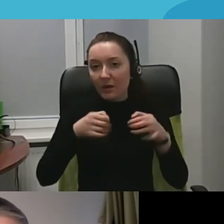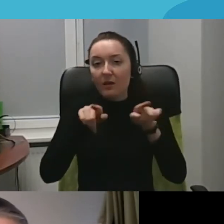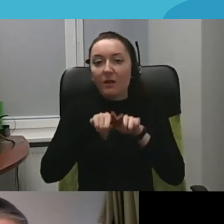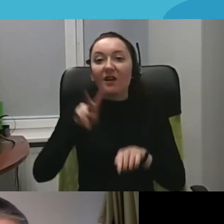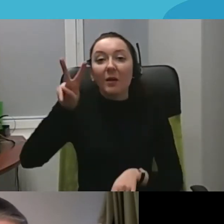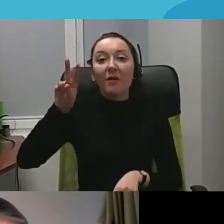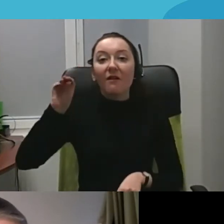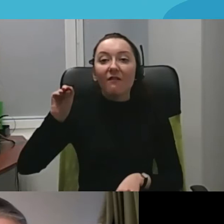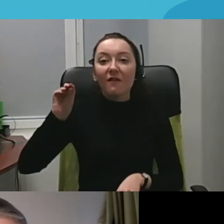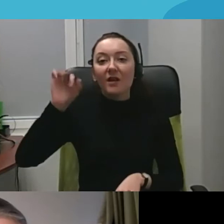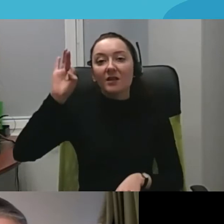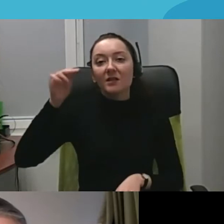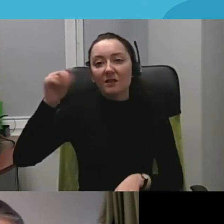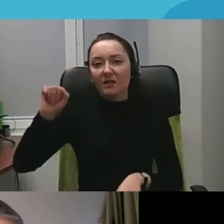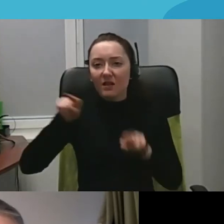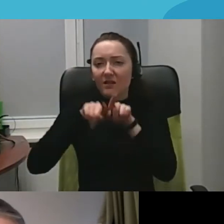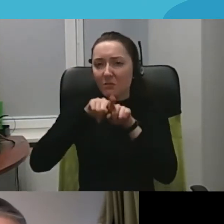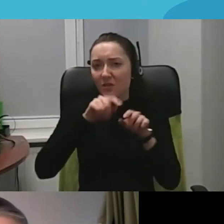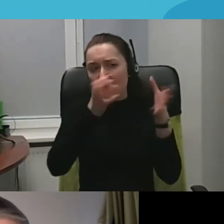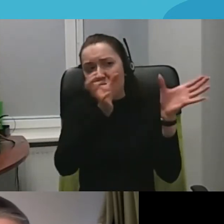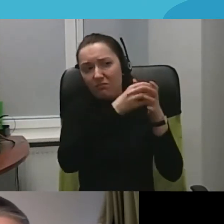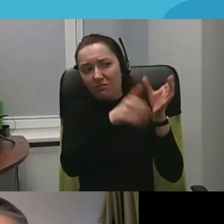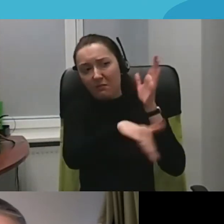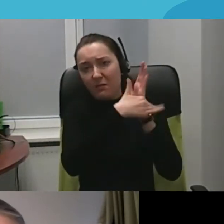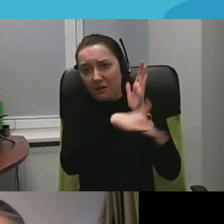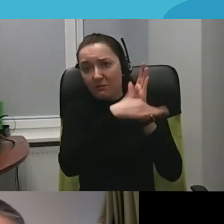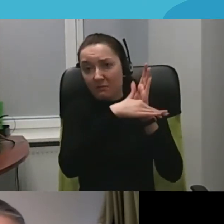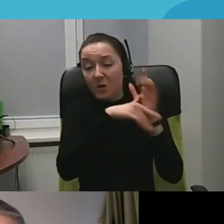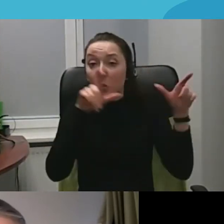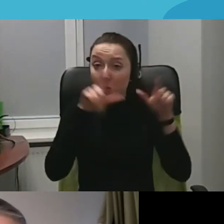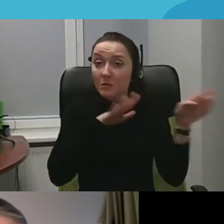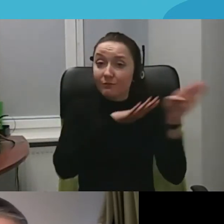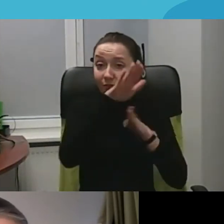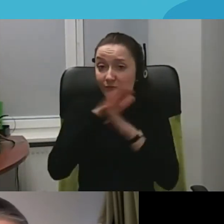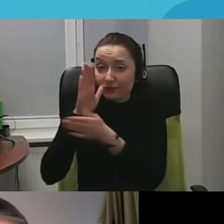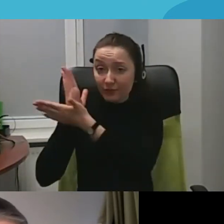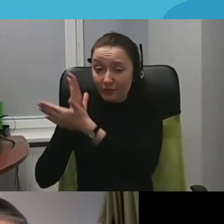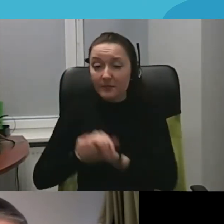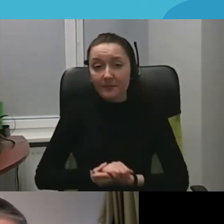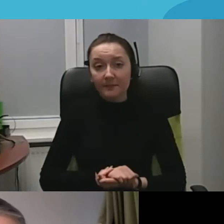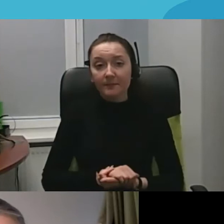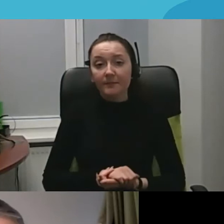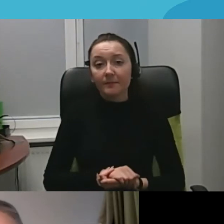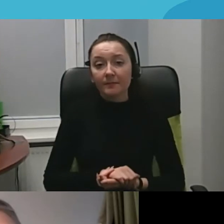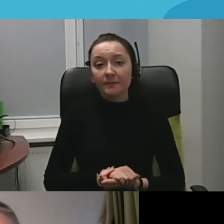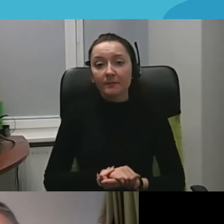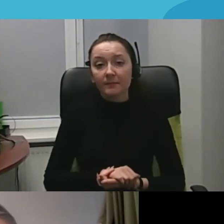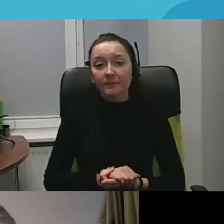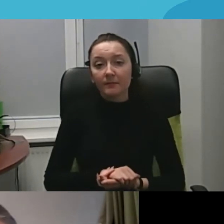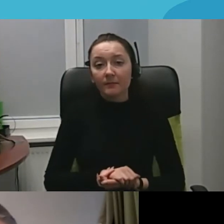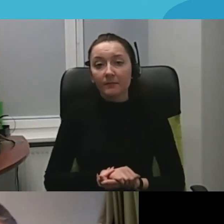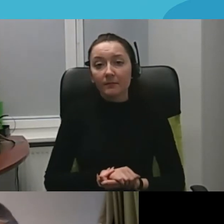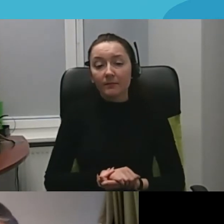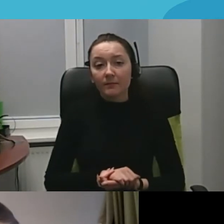addition, the OHCHR can occasionally request assistance from the senior human rights officer in Minsk, but I am not entitled